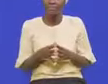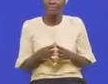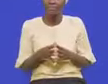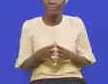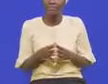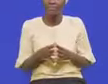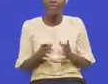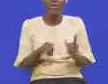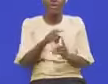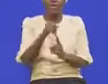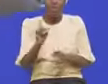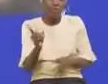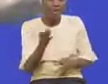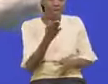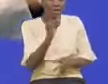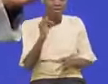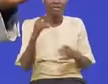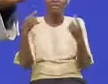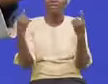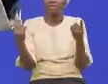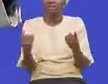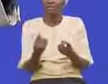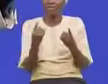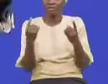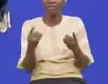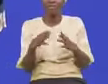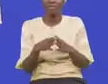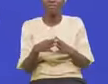ɣetoɖoƒetɔ ɖeɖe gbɔ ko nyagbɔ le afia hã nuvɔ le.